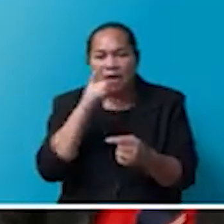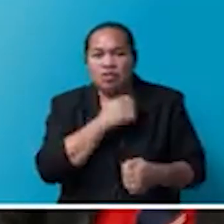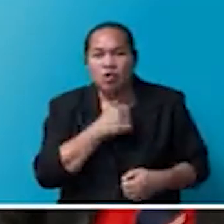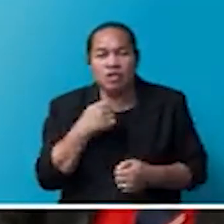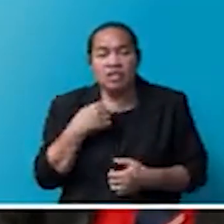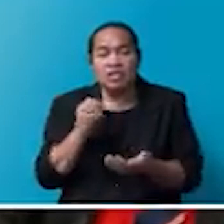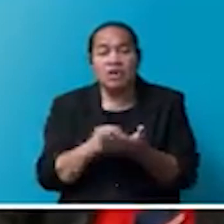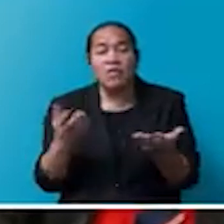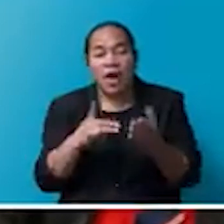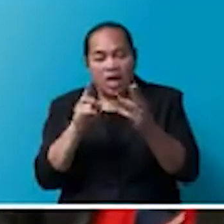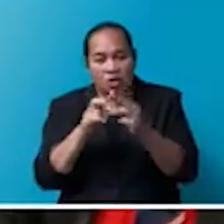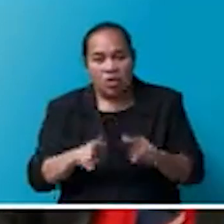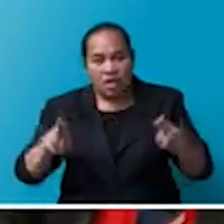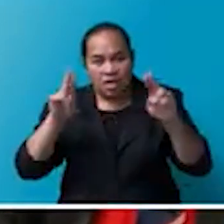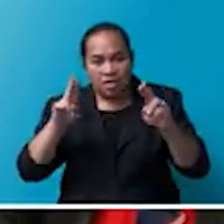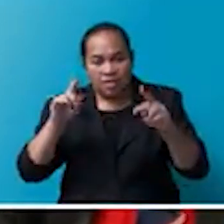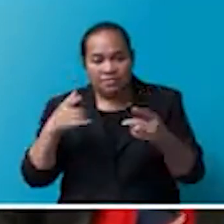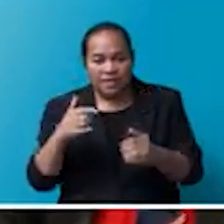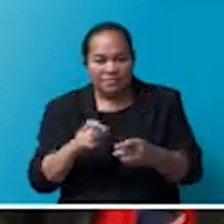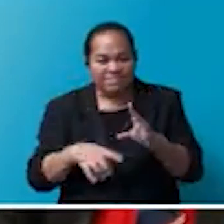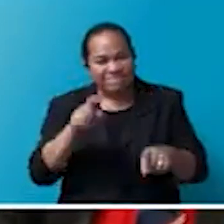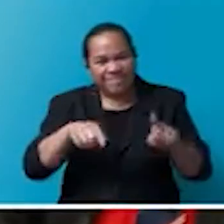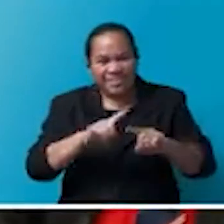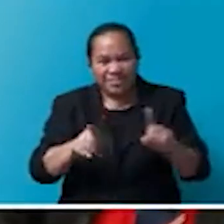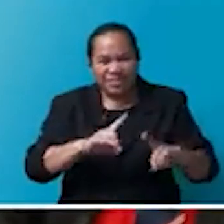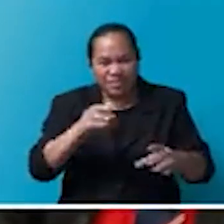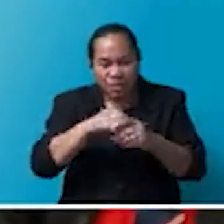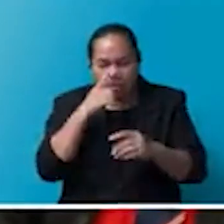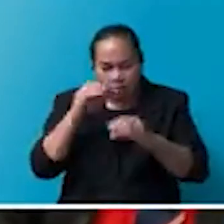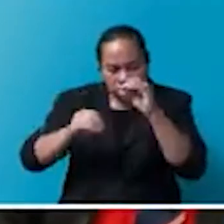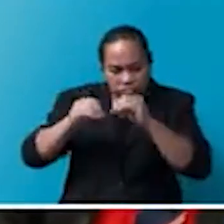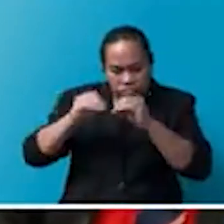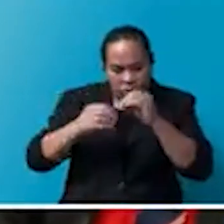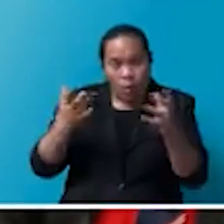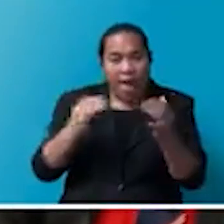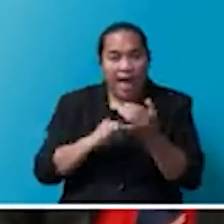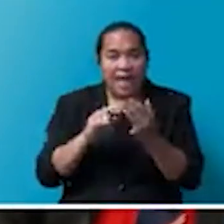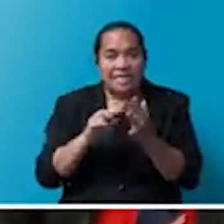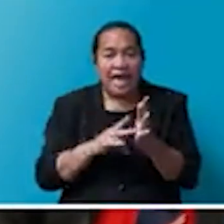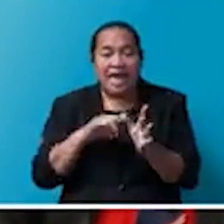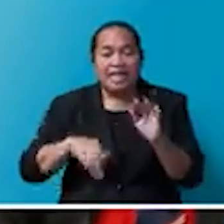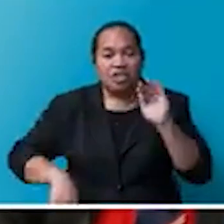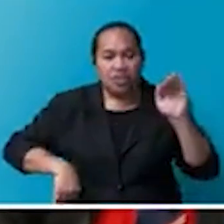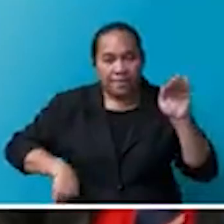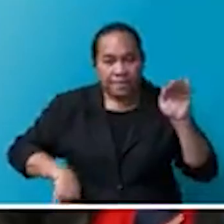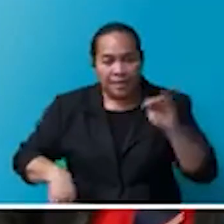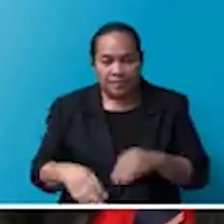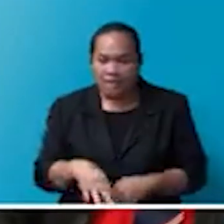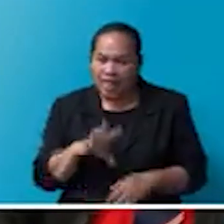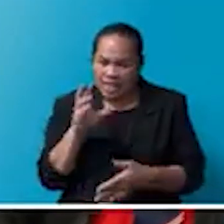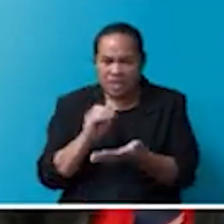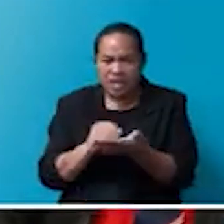the United Nations and the multinational forces and observers in the Sinai in Egypt. They serve not